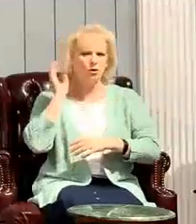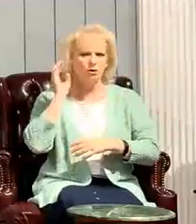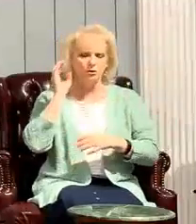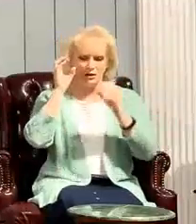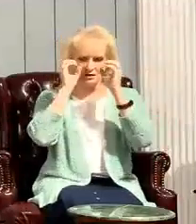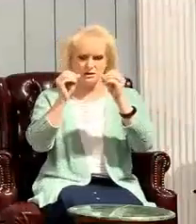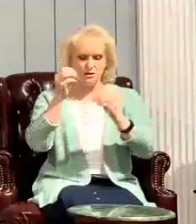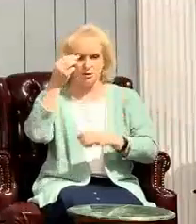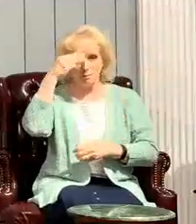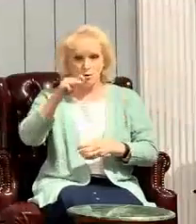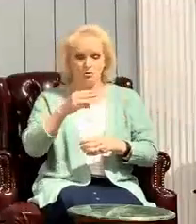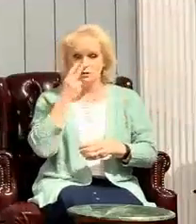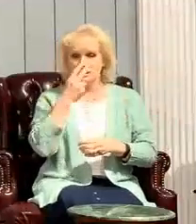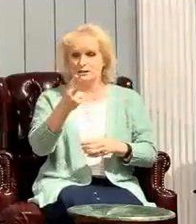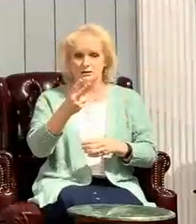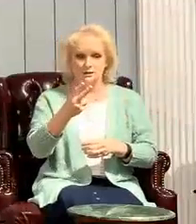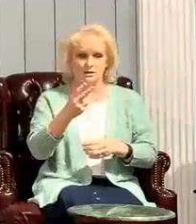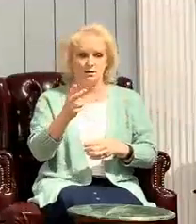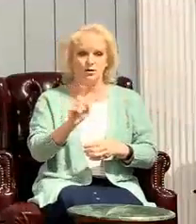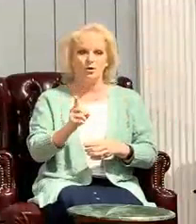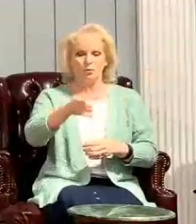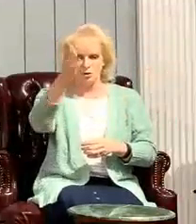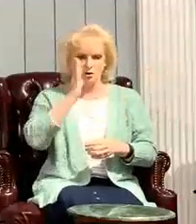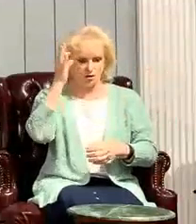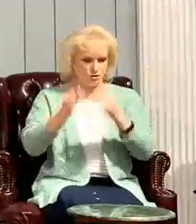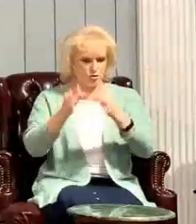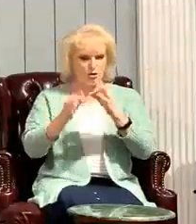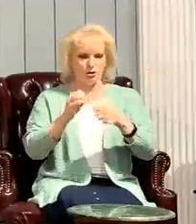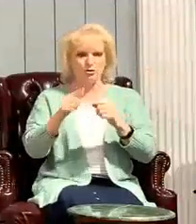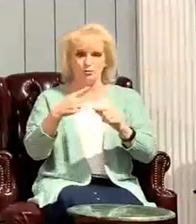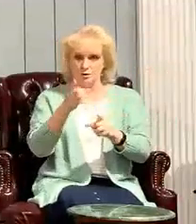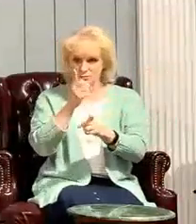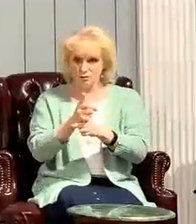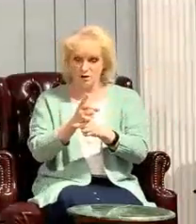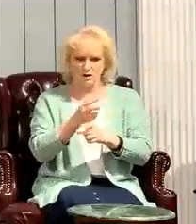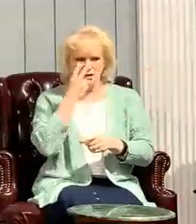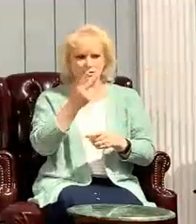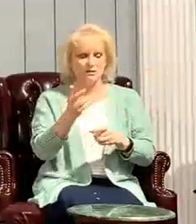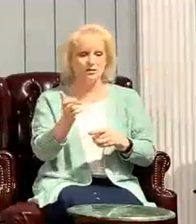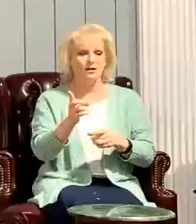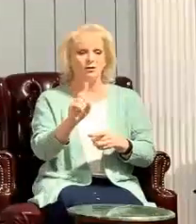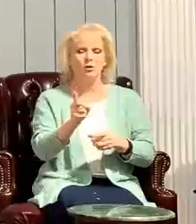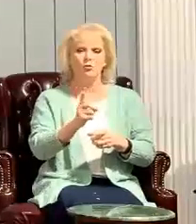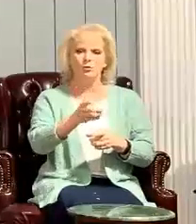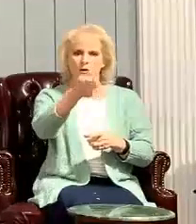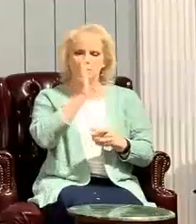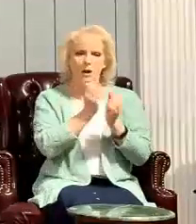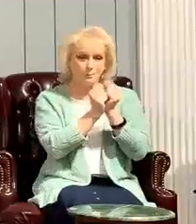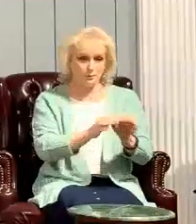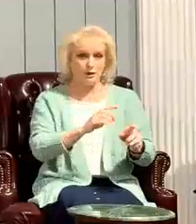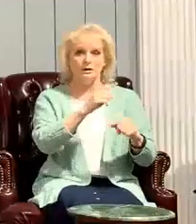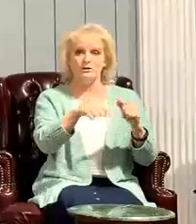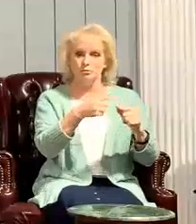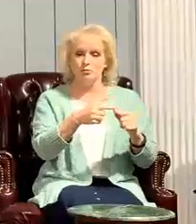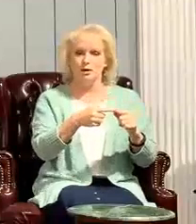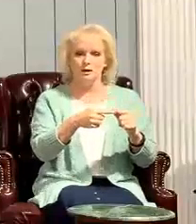where God judged when it was appropriate, and they have seen where God blessed